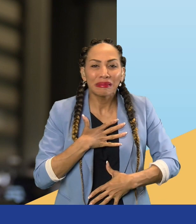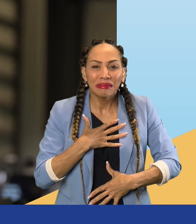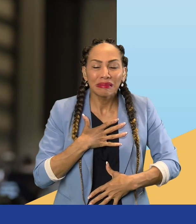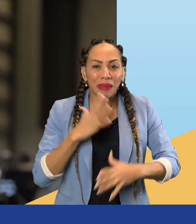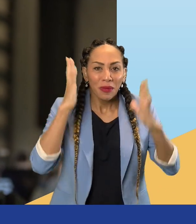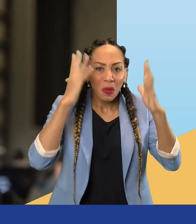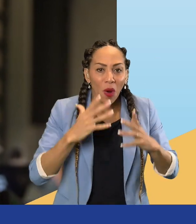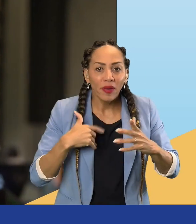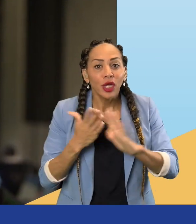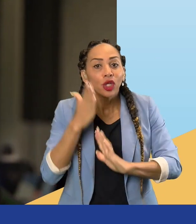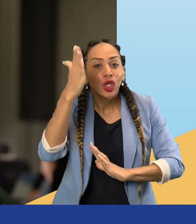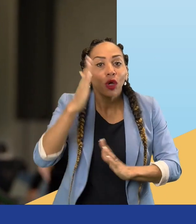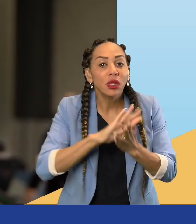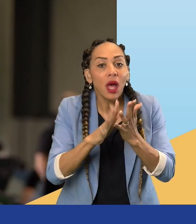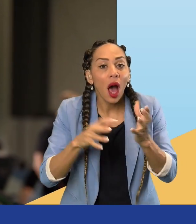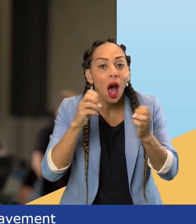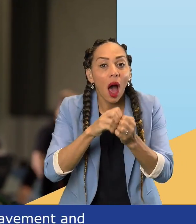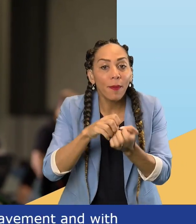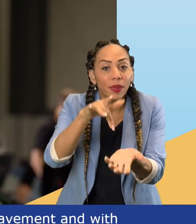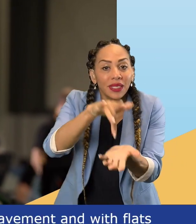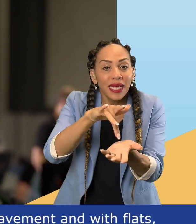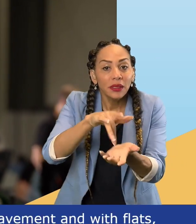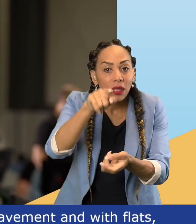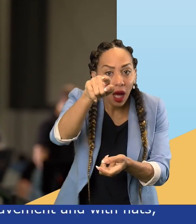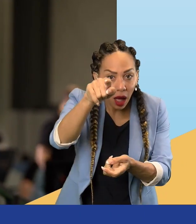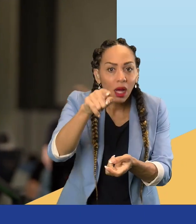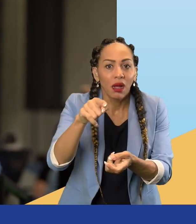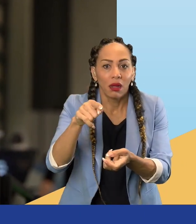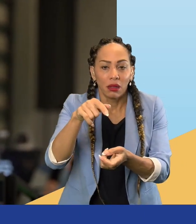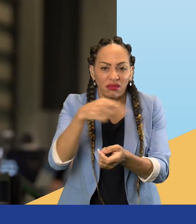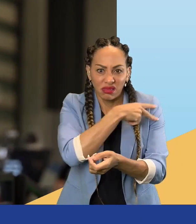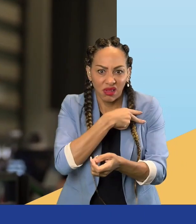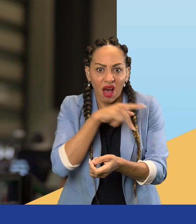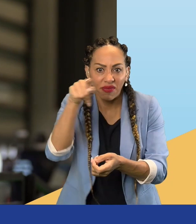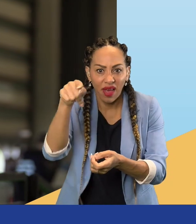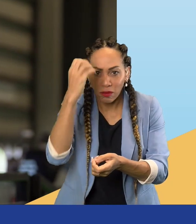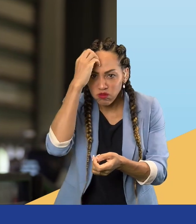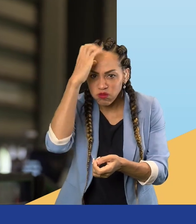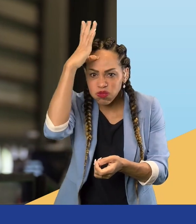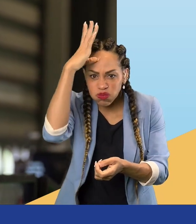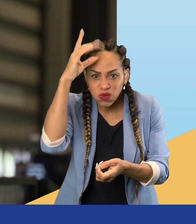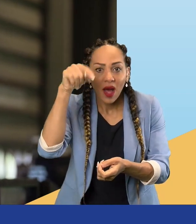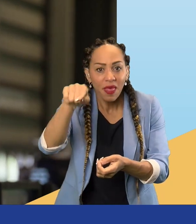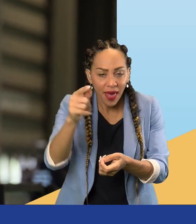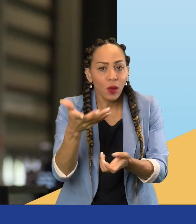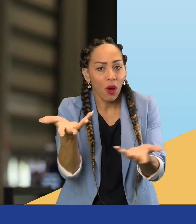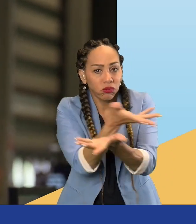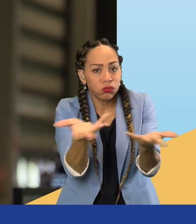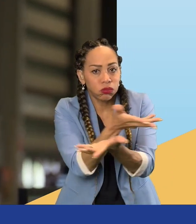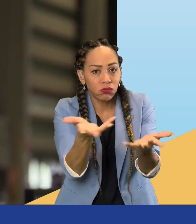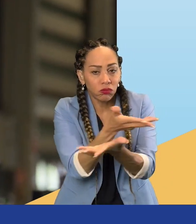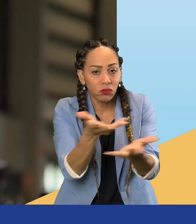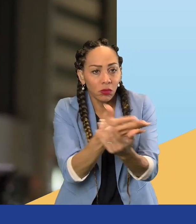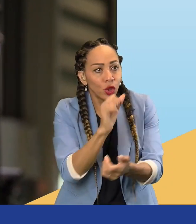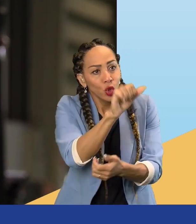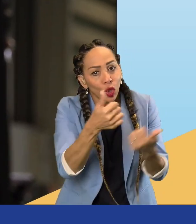full of fantastic knowledge and some great understanding of the pilots that we've got running in England and Scotland at the minute. I guess the last